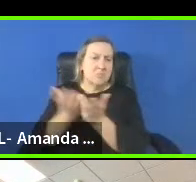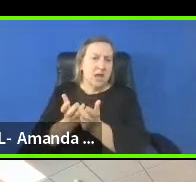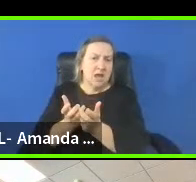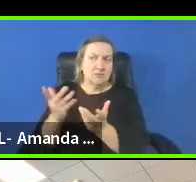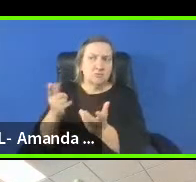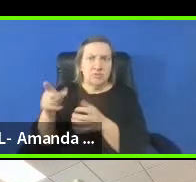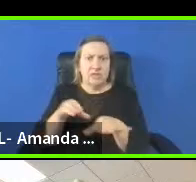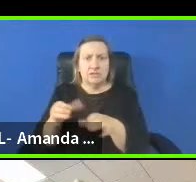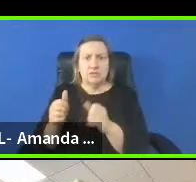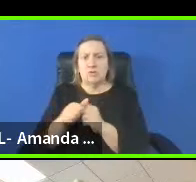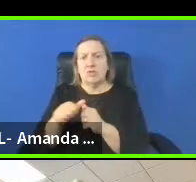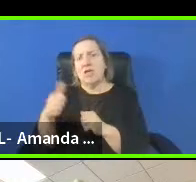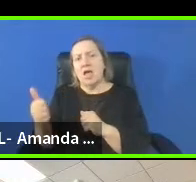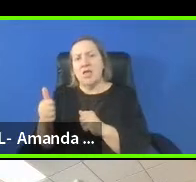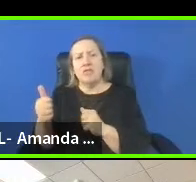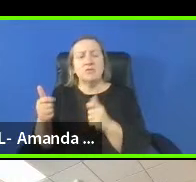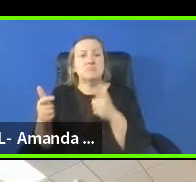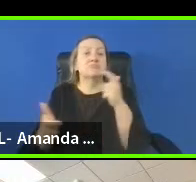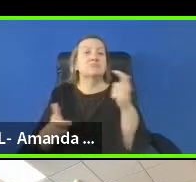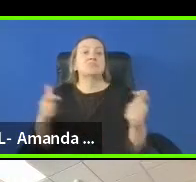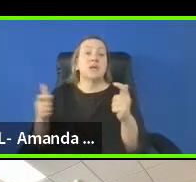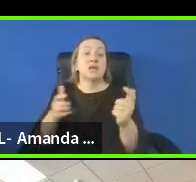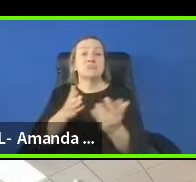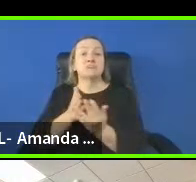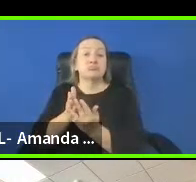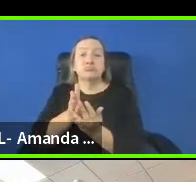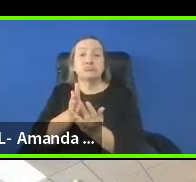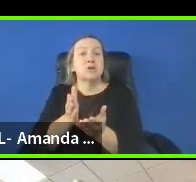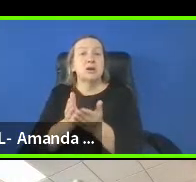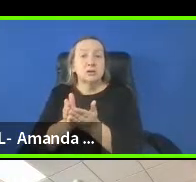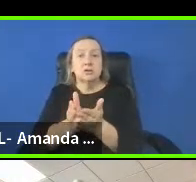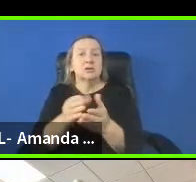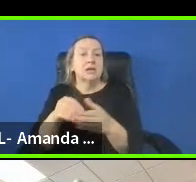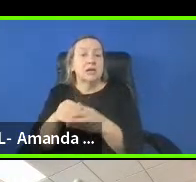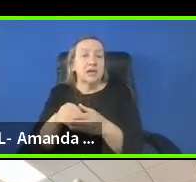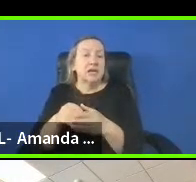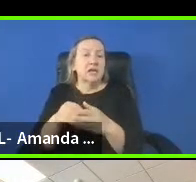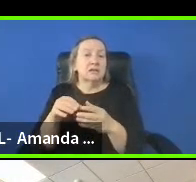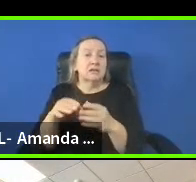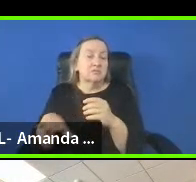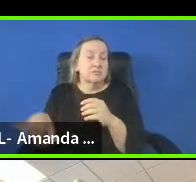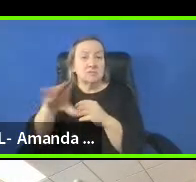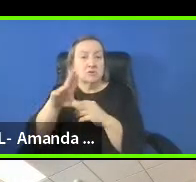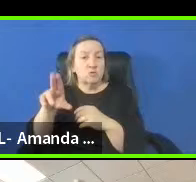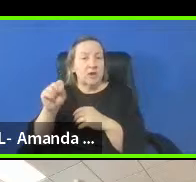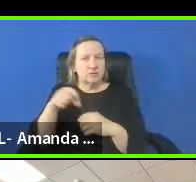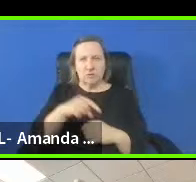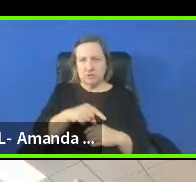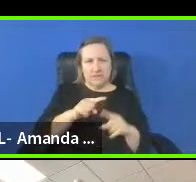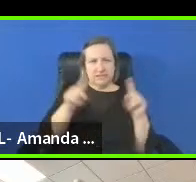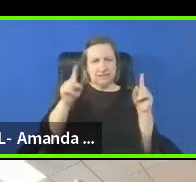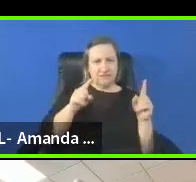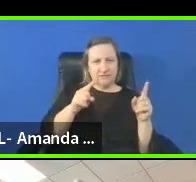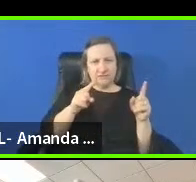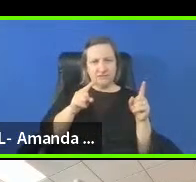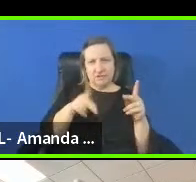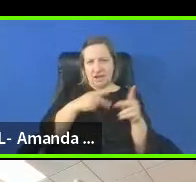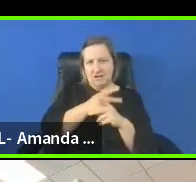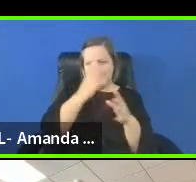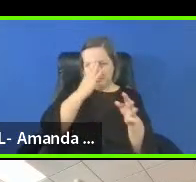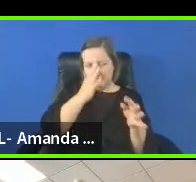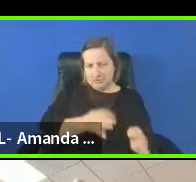on other major navigable rivers throughout the country, or is this somehow different or unique? So